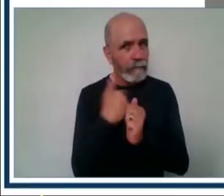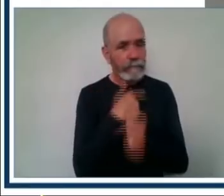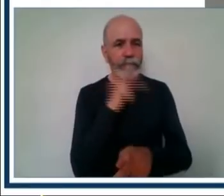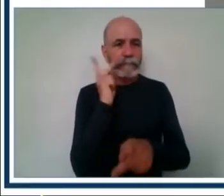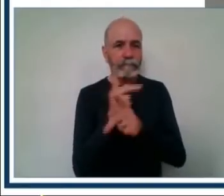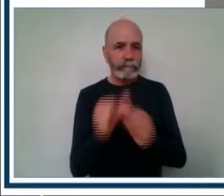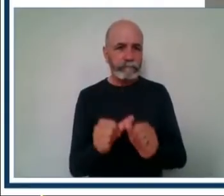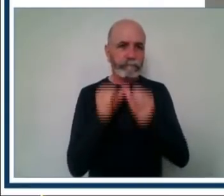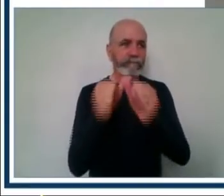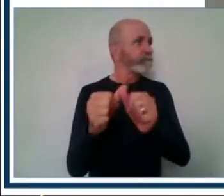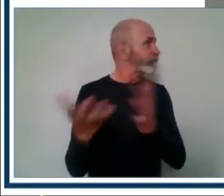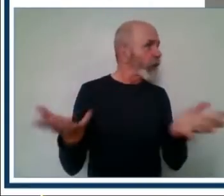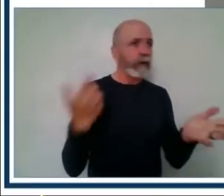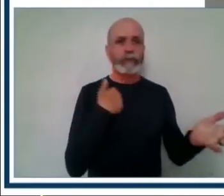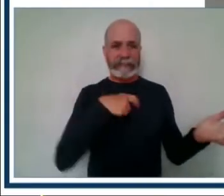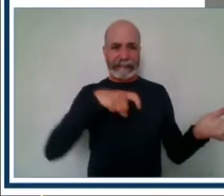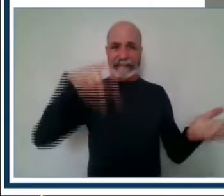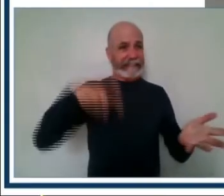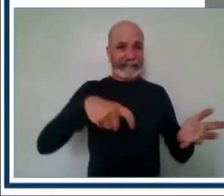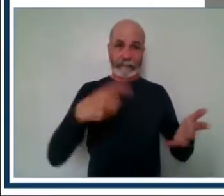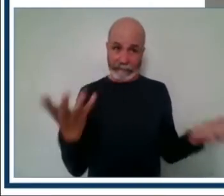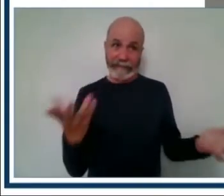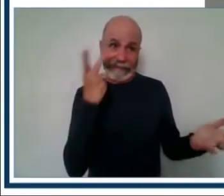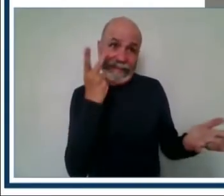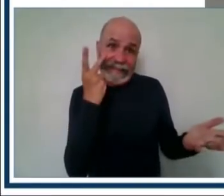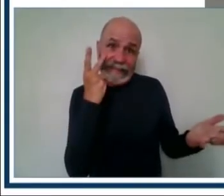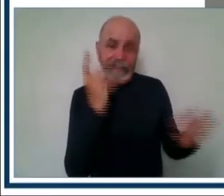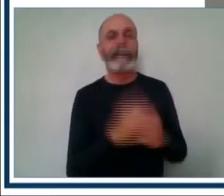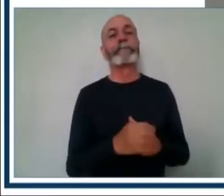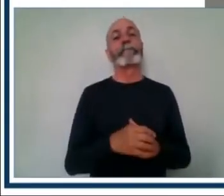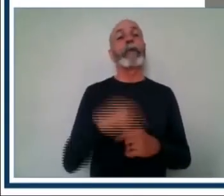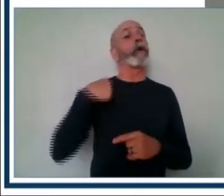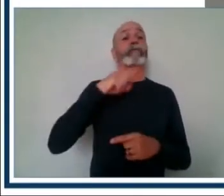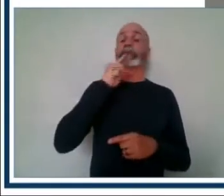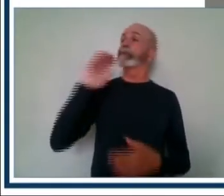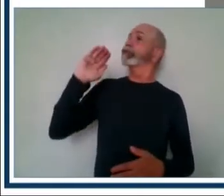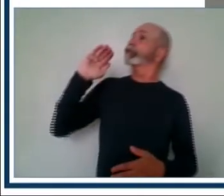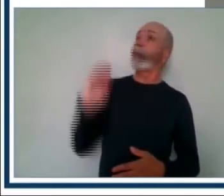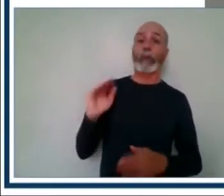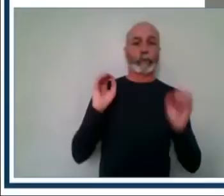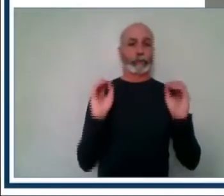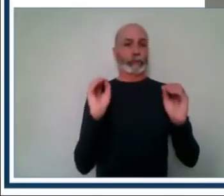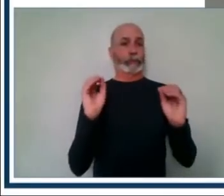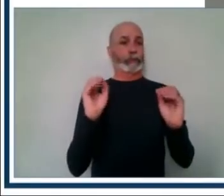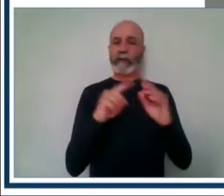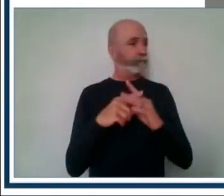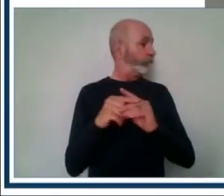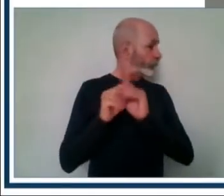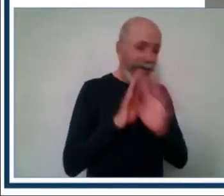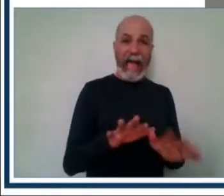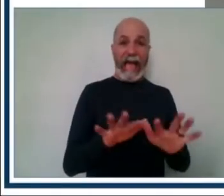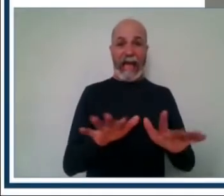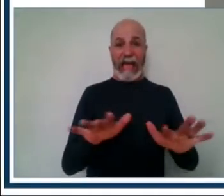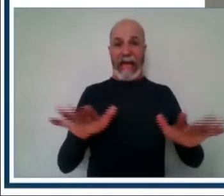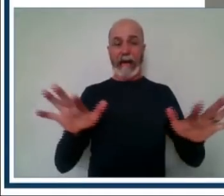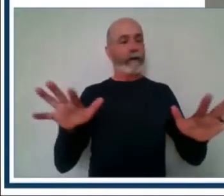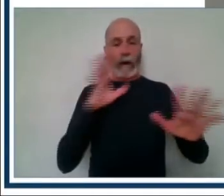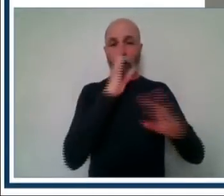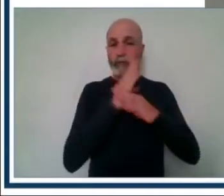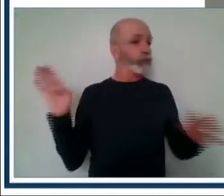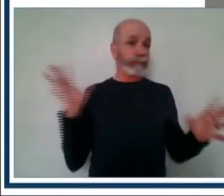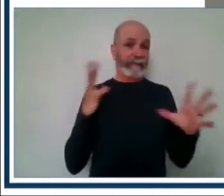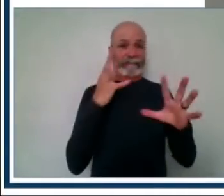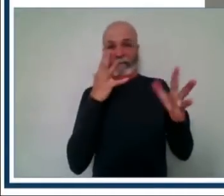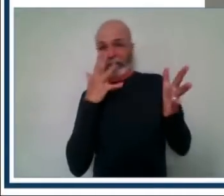COVID activity to widespread activity in Halifax, and it happened quickly. And it could just as quickly spread to